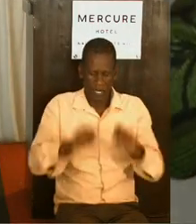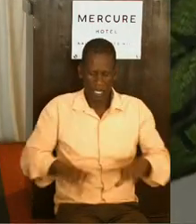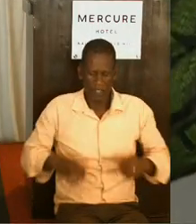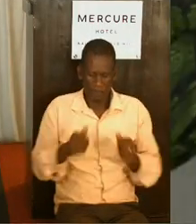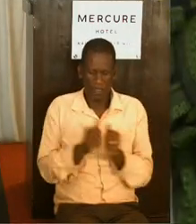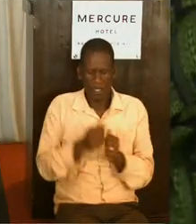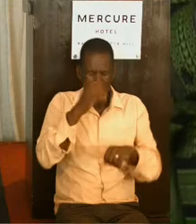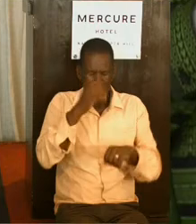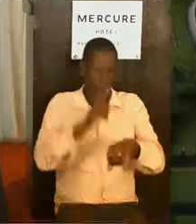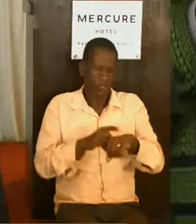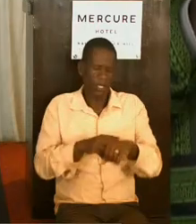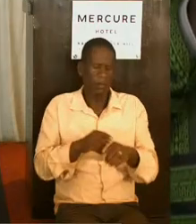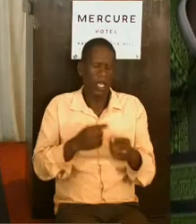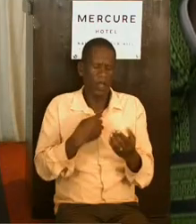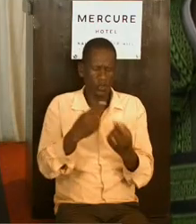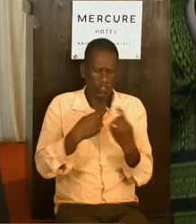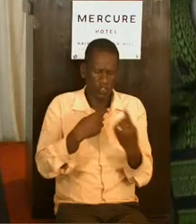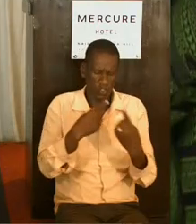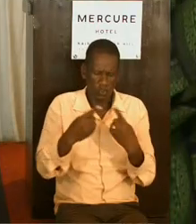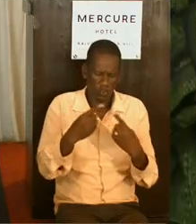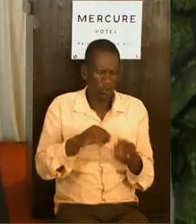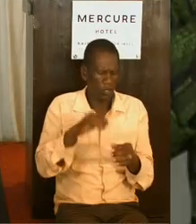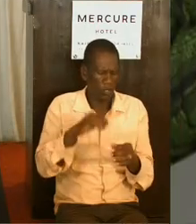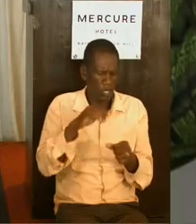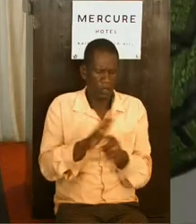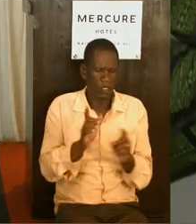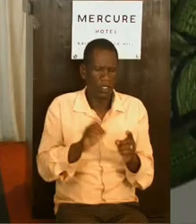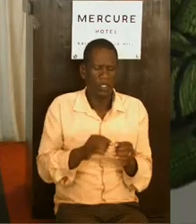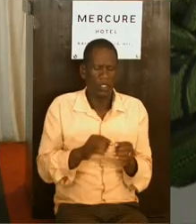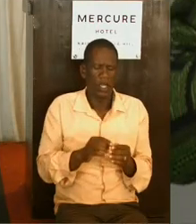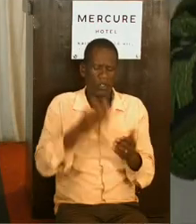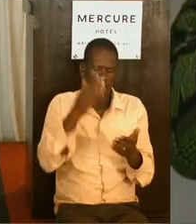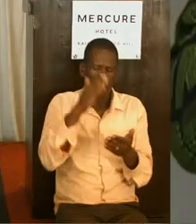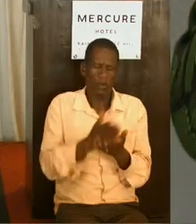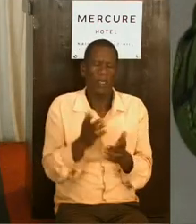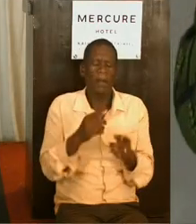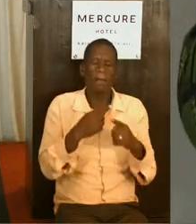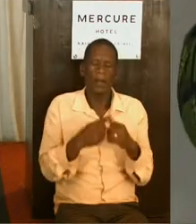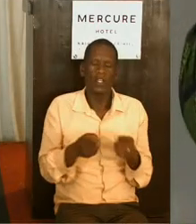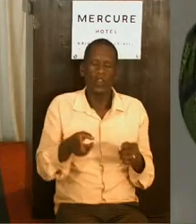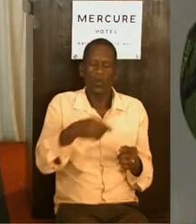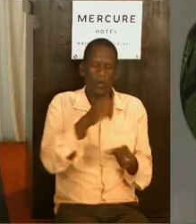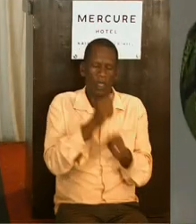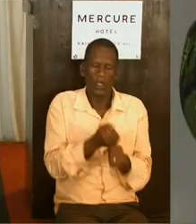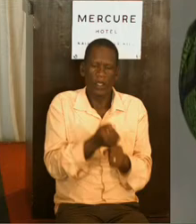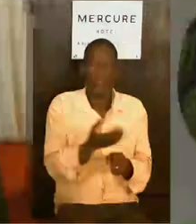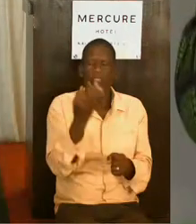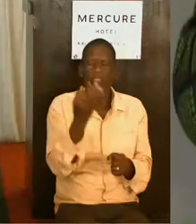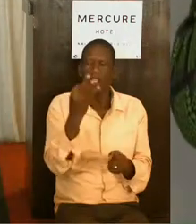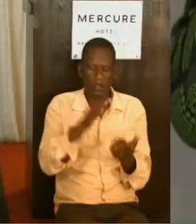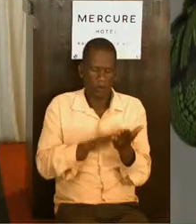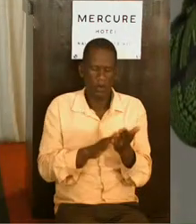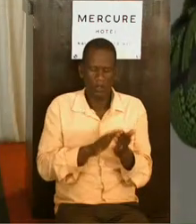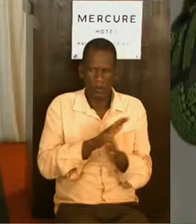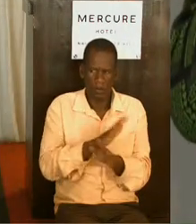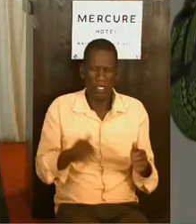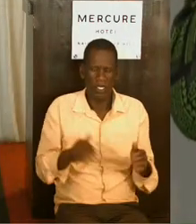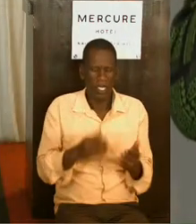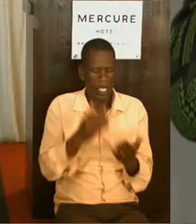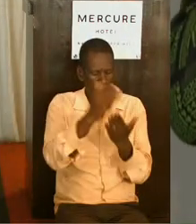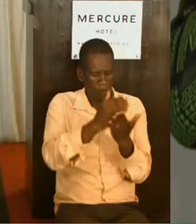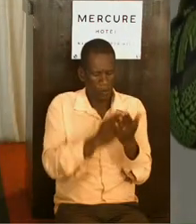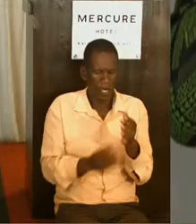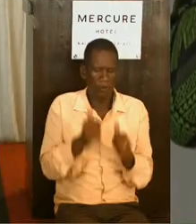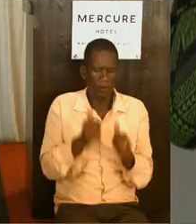I think because of time I'm not going to pass to go beyond that but we are making those three recommendations a program